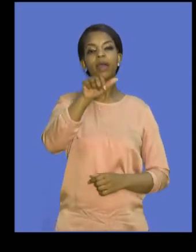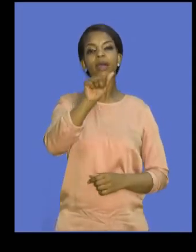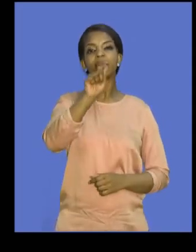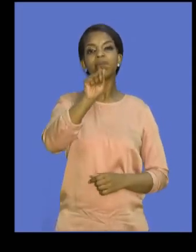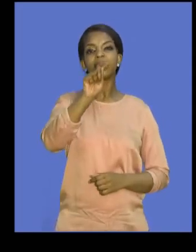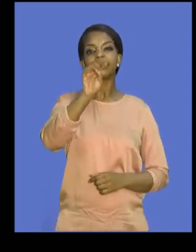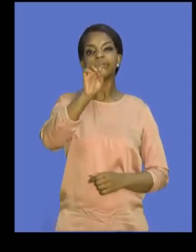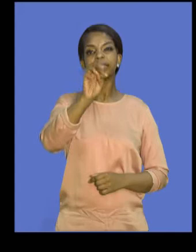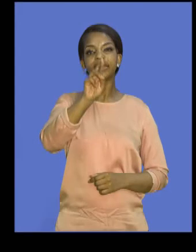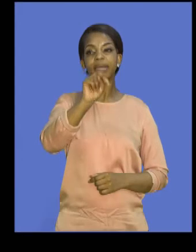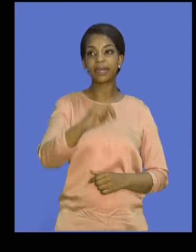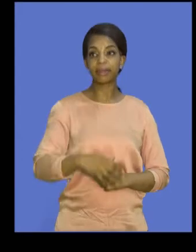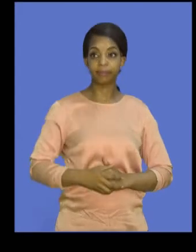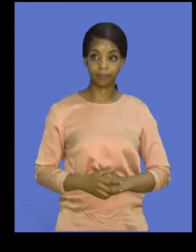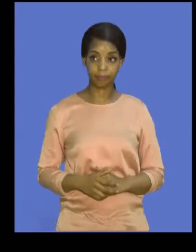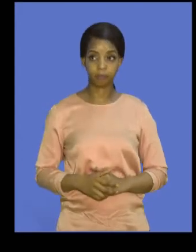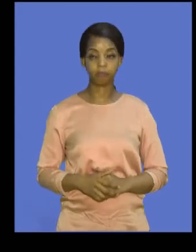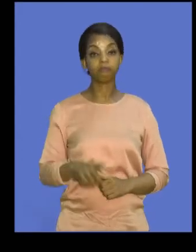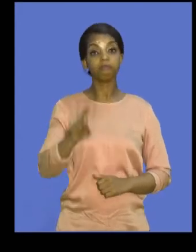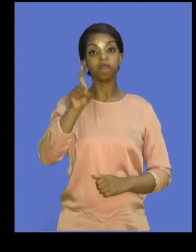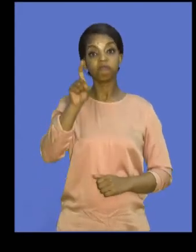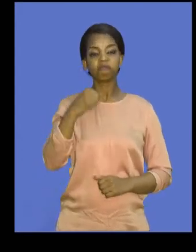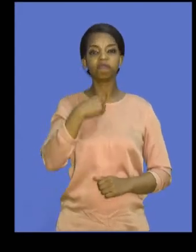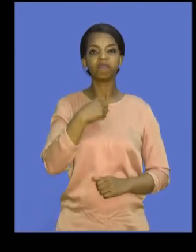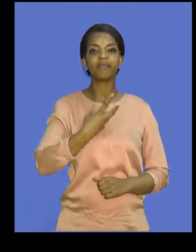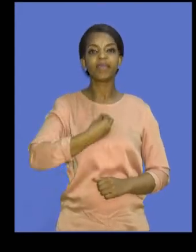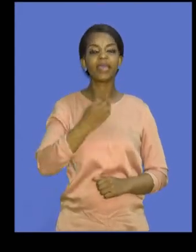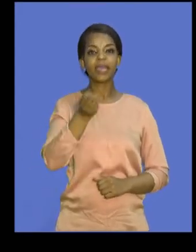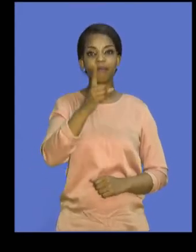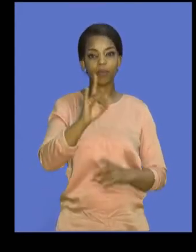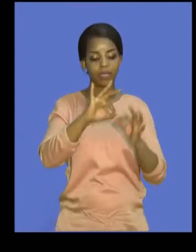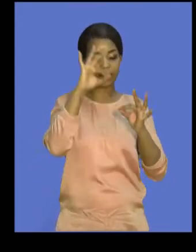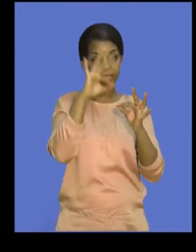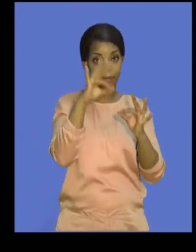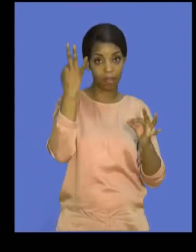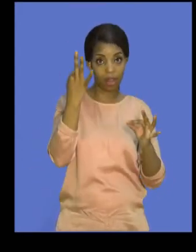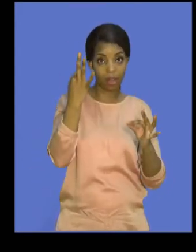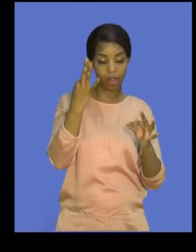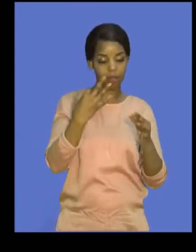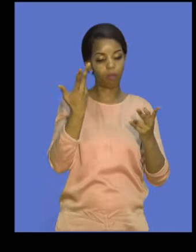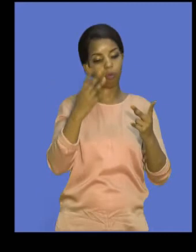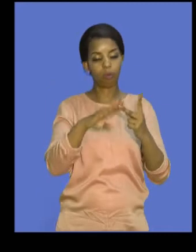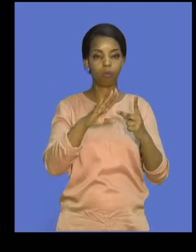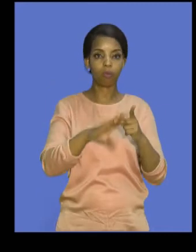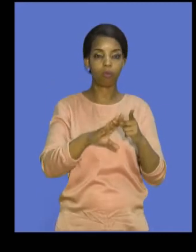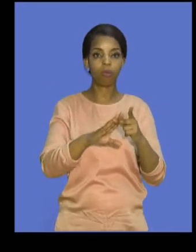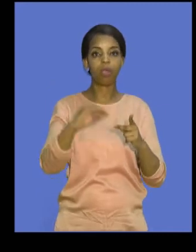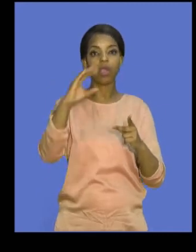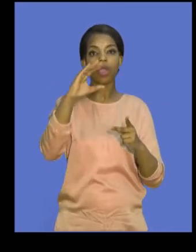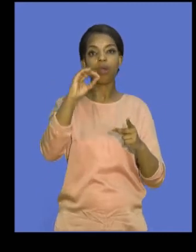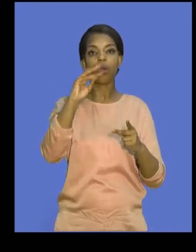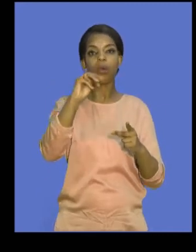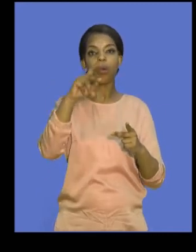I have either simple, compound, or random patterns. Now, our simple pattern would be where there is